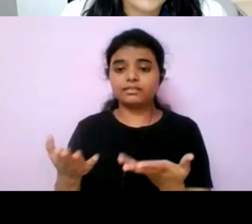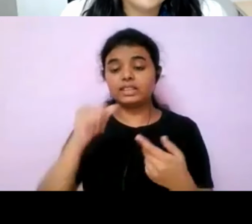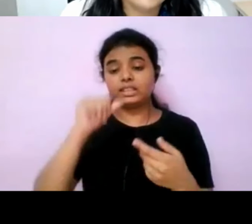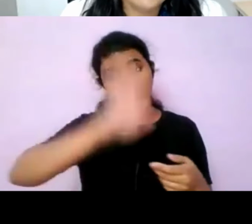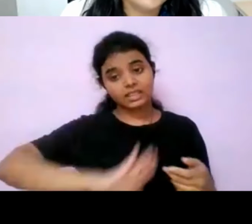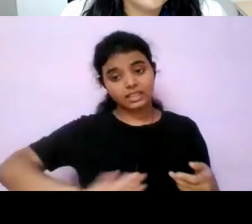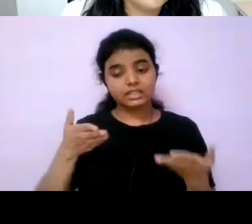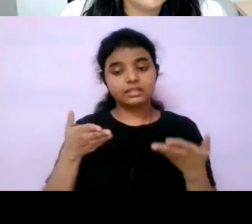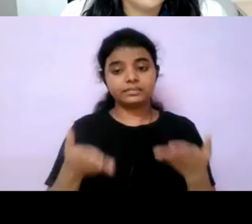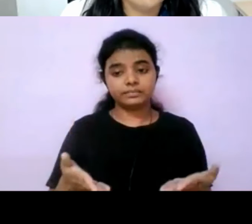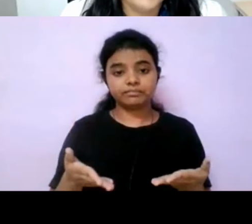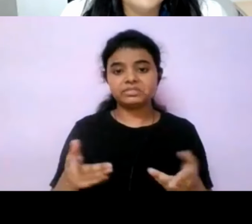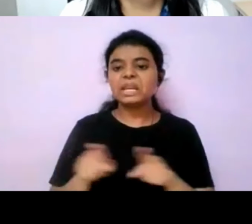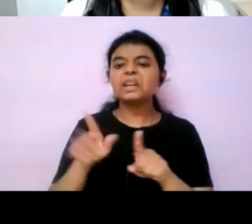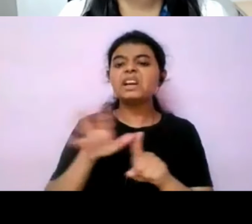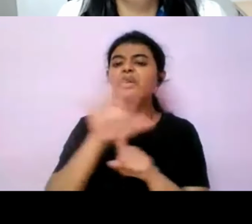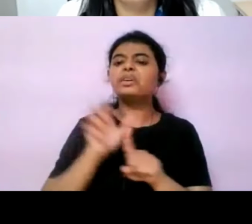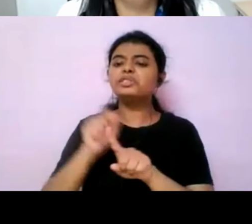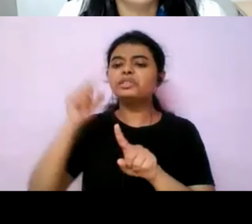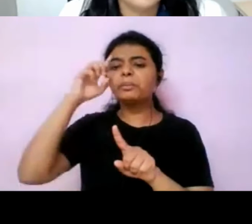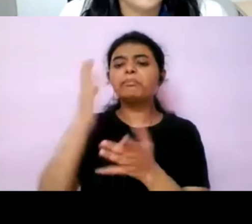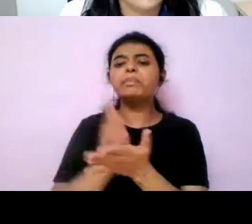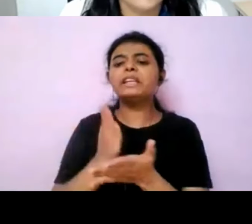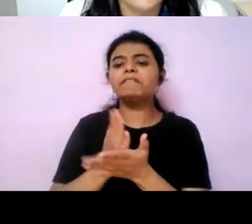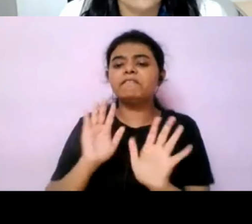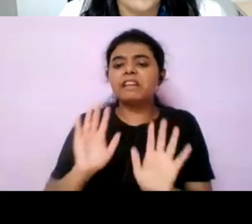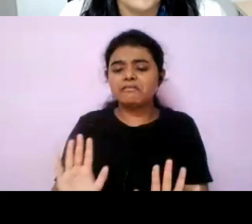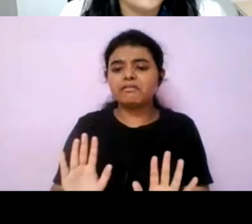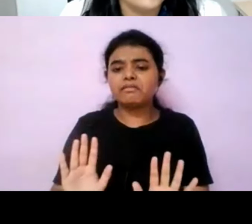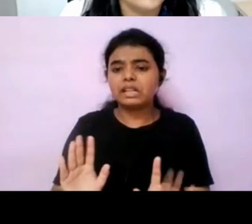is strengthened by the cultural belief that sons provide